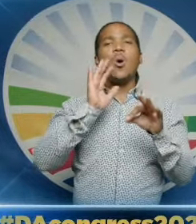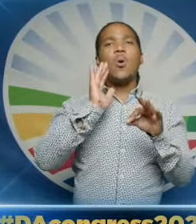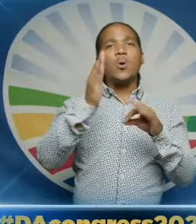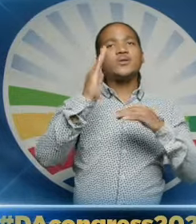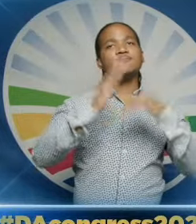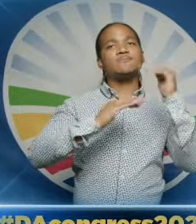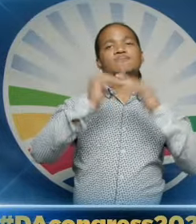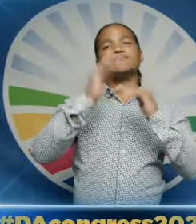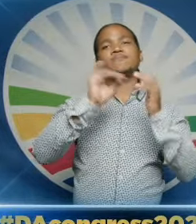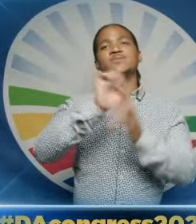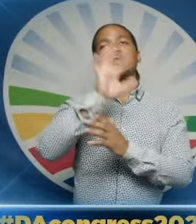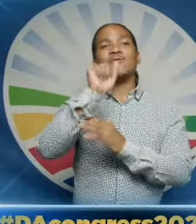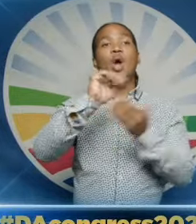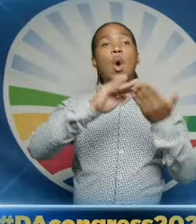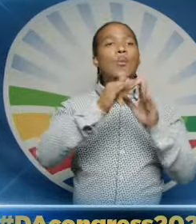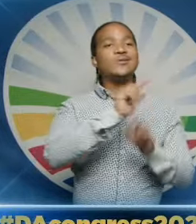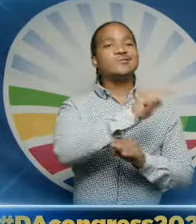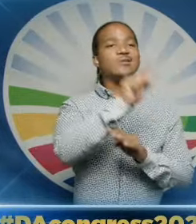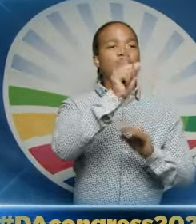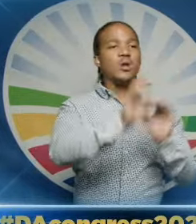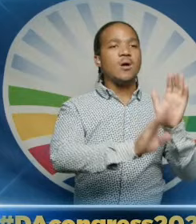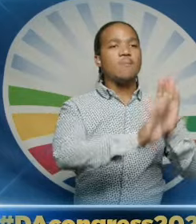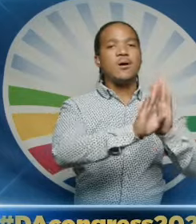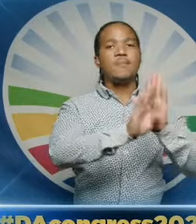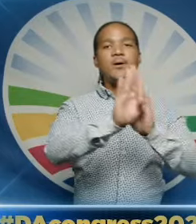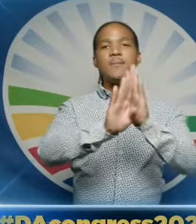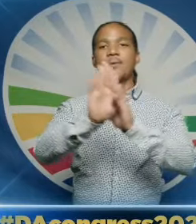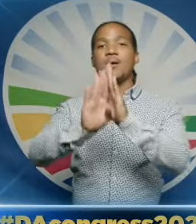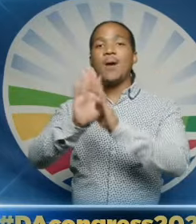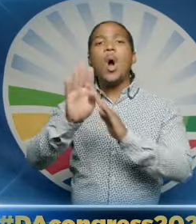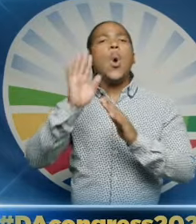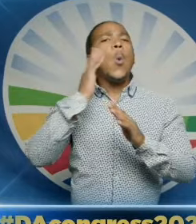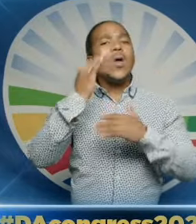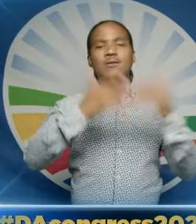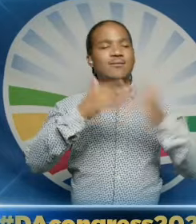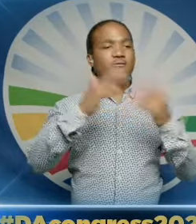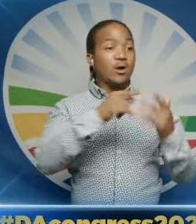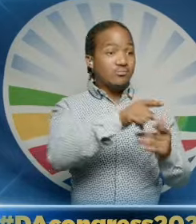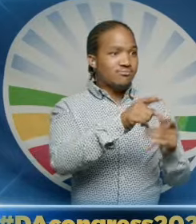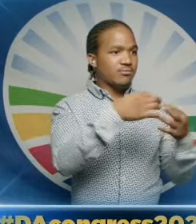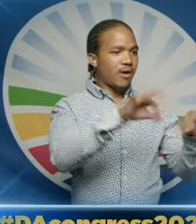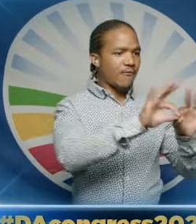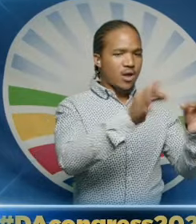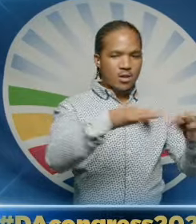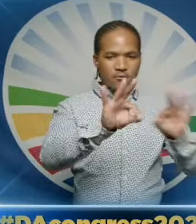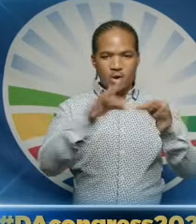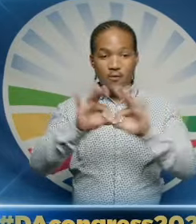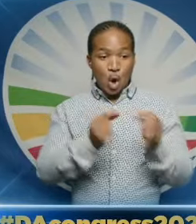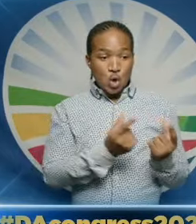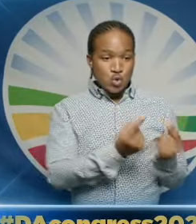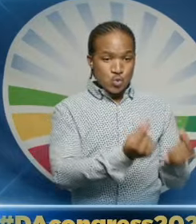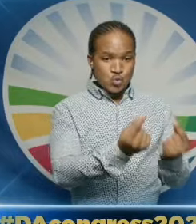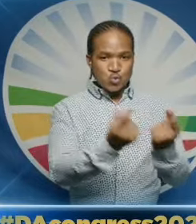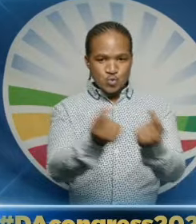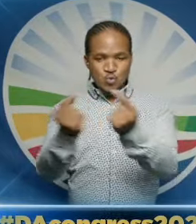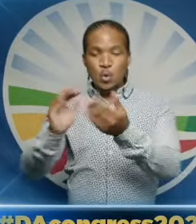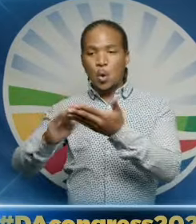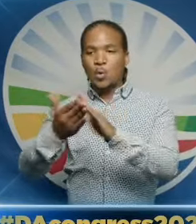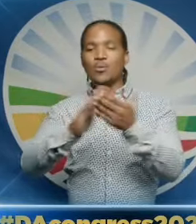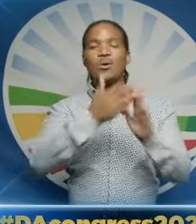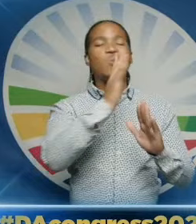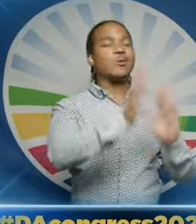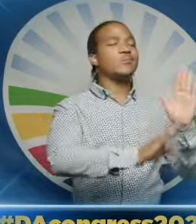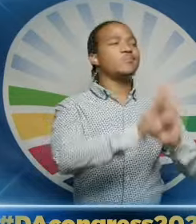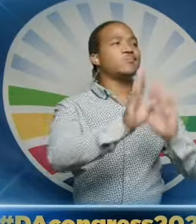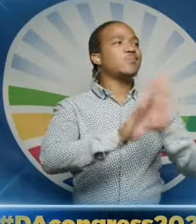build communities, because wherever we apply them, they build communities. Leaders who listen. Leaders must be able to listen. You know,